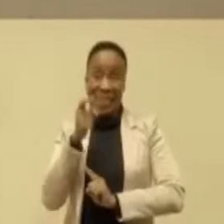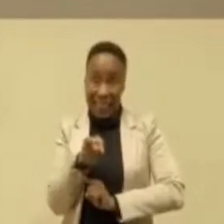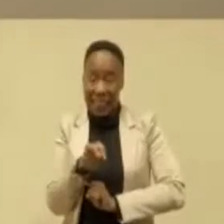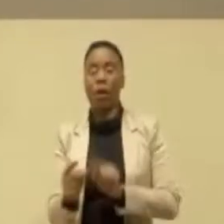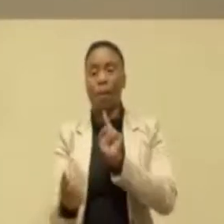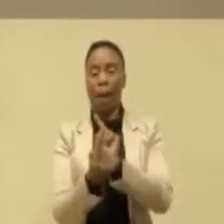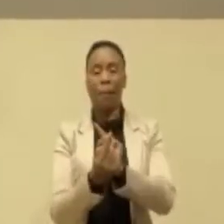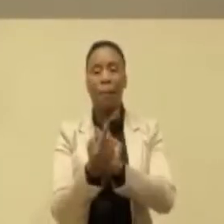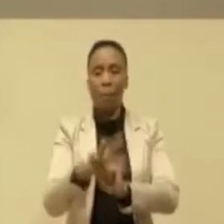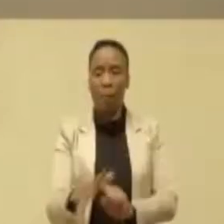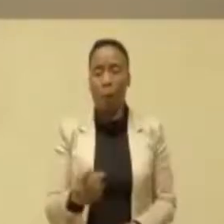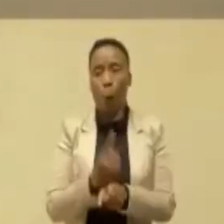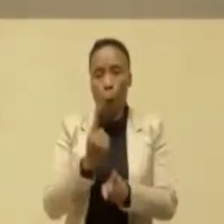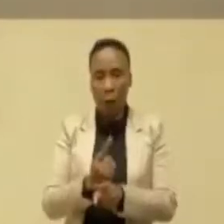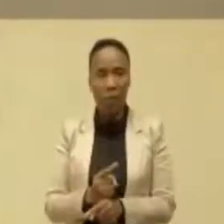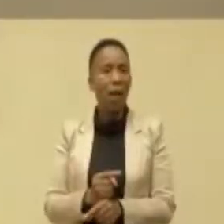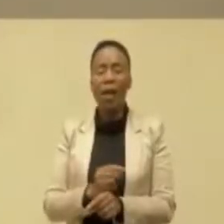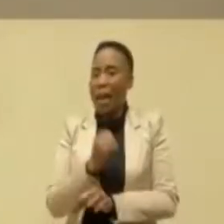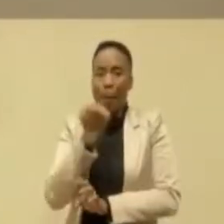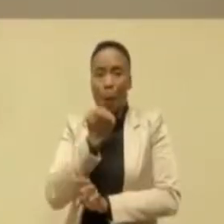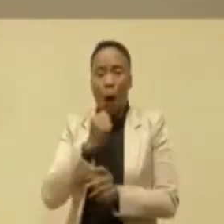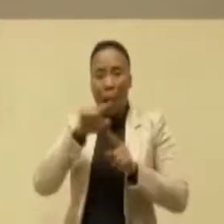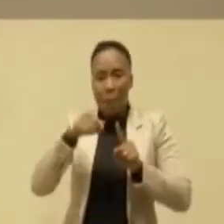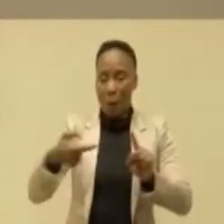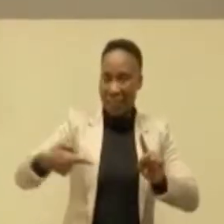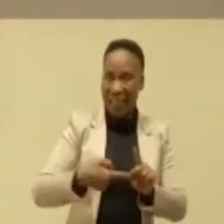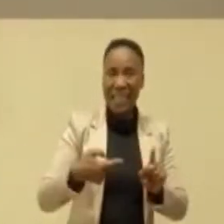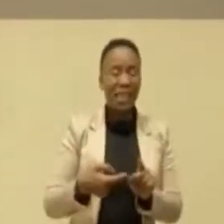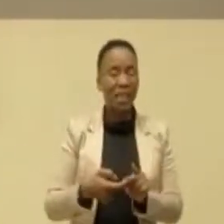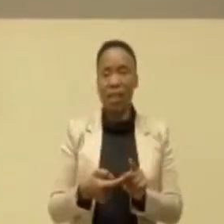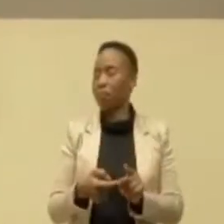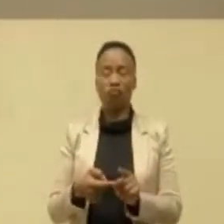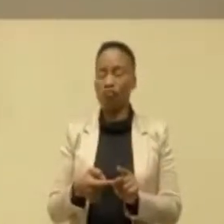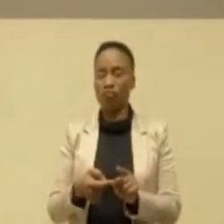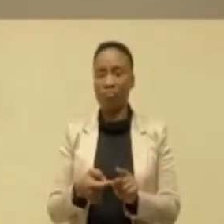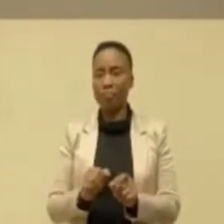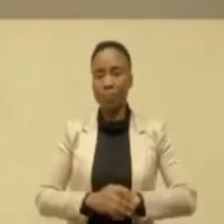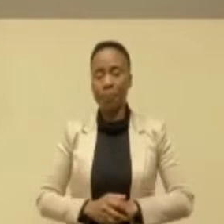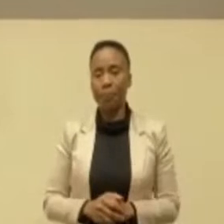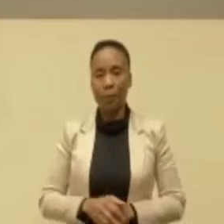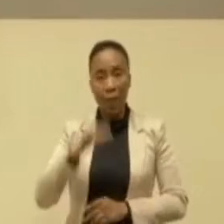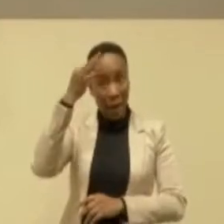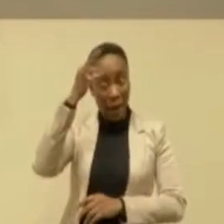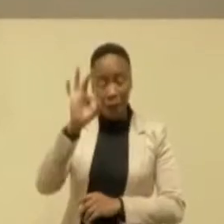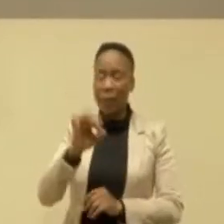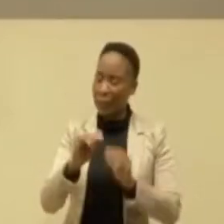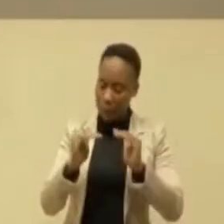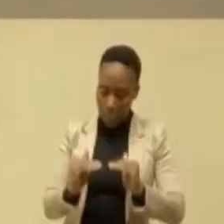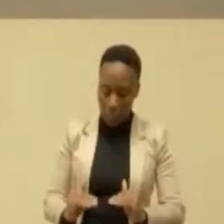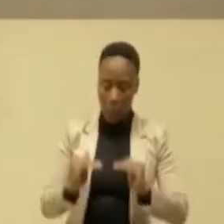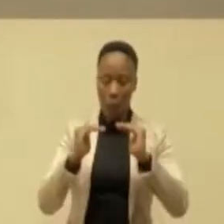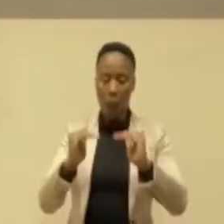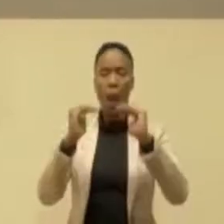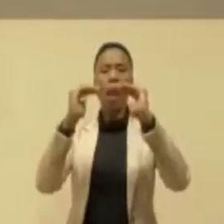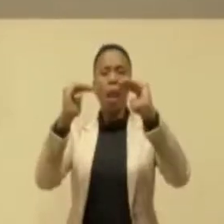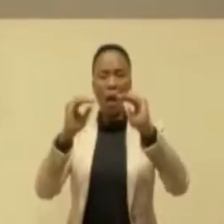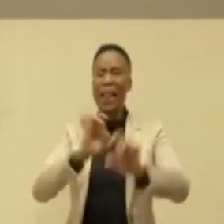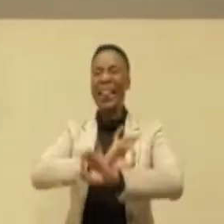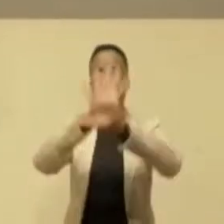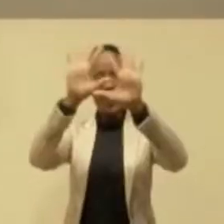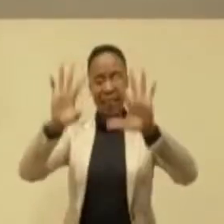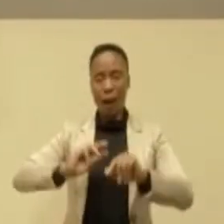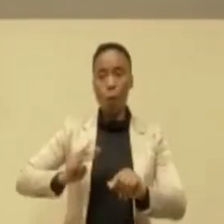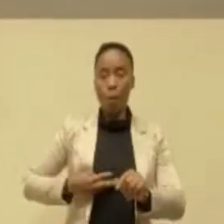with and we must not be apologetic about raising it the government at all levels must have clear women